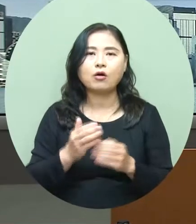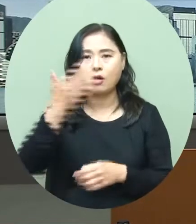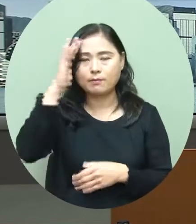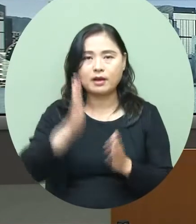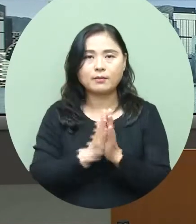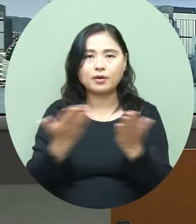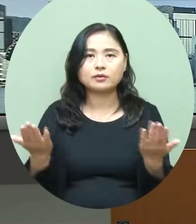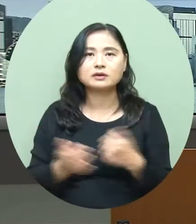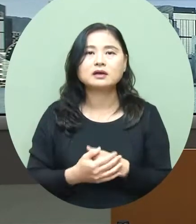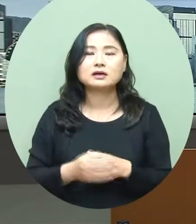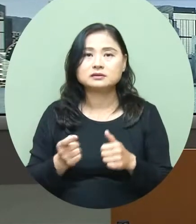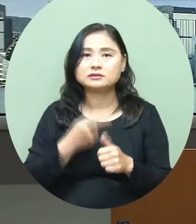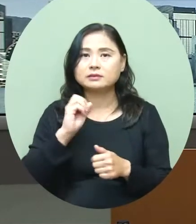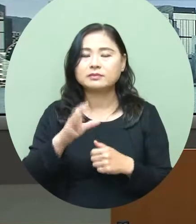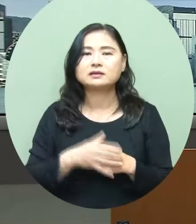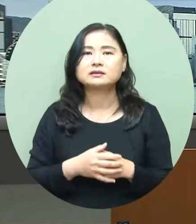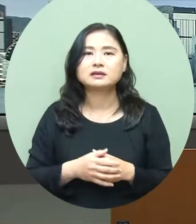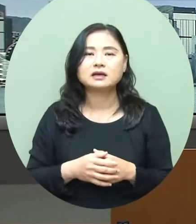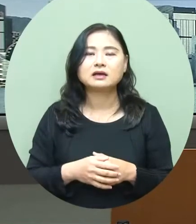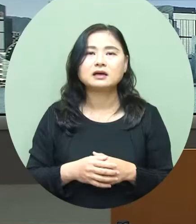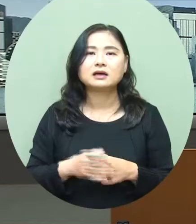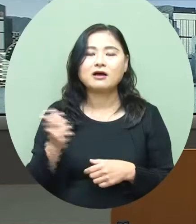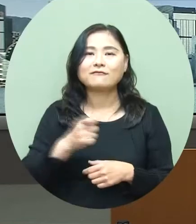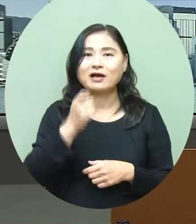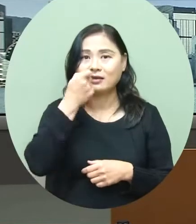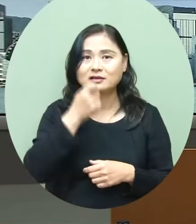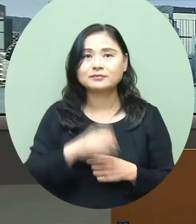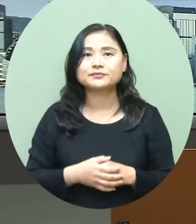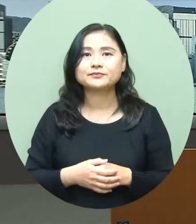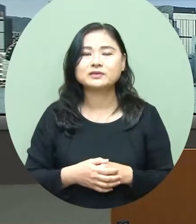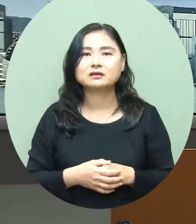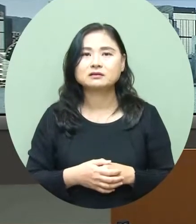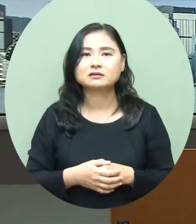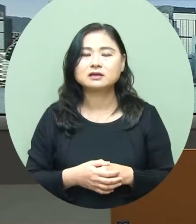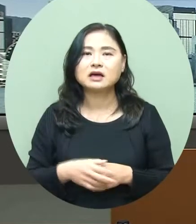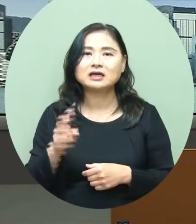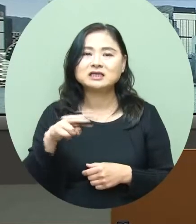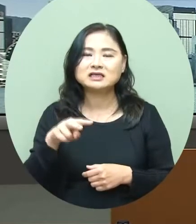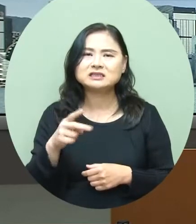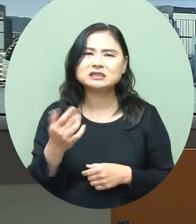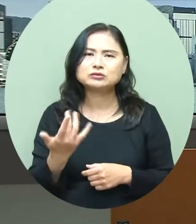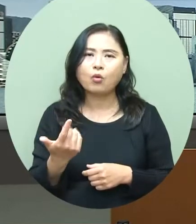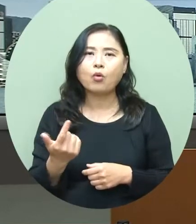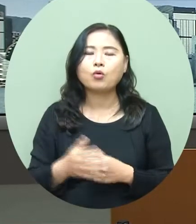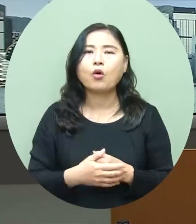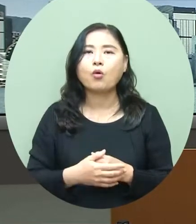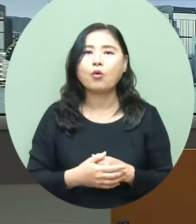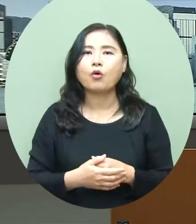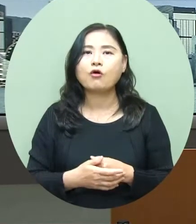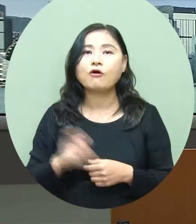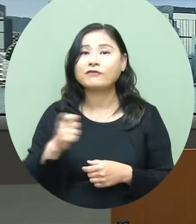I'm from Ming Pao. Good afternoon. I want to ask about the RAT. Now